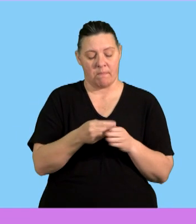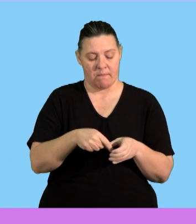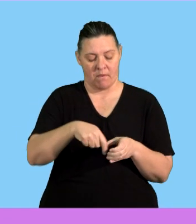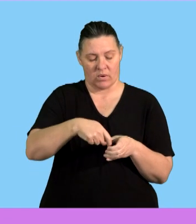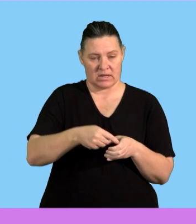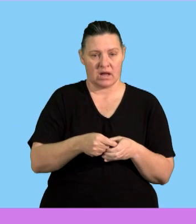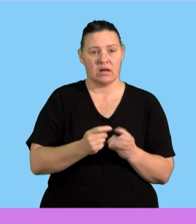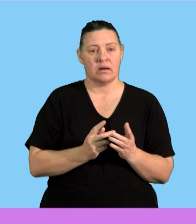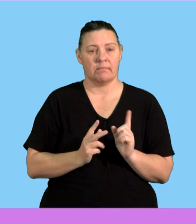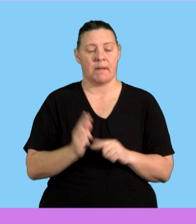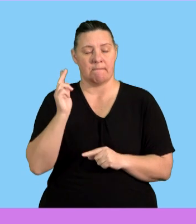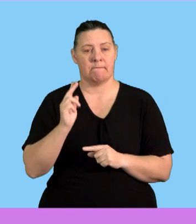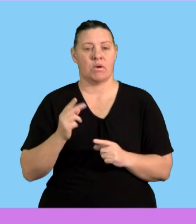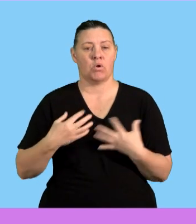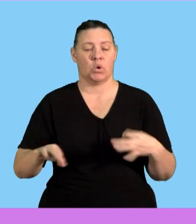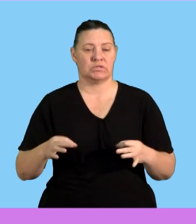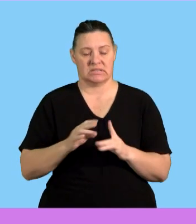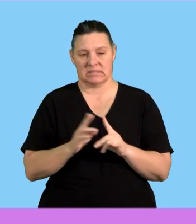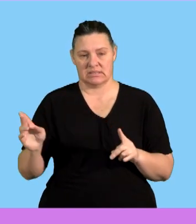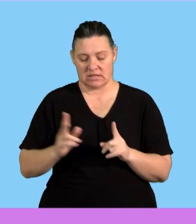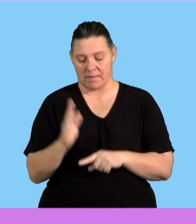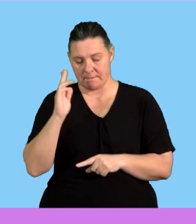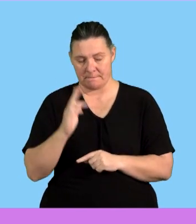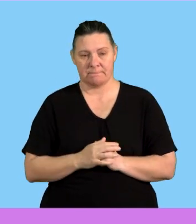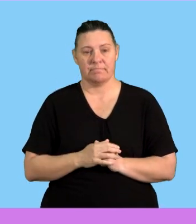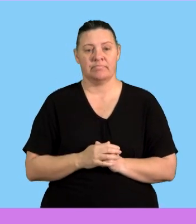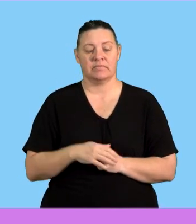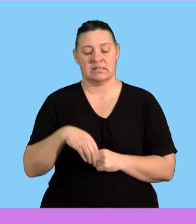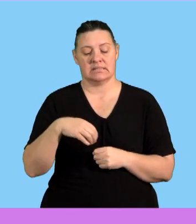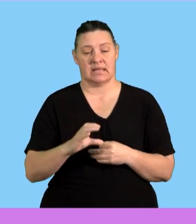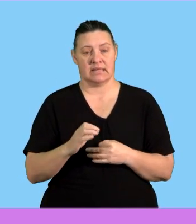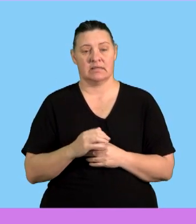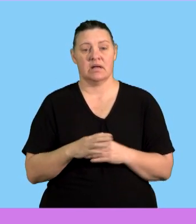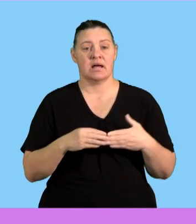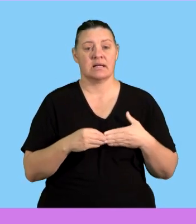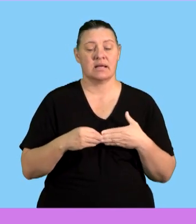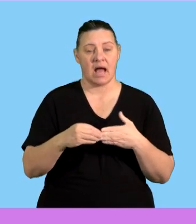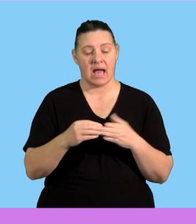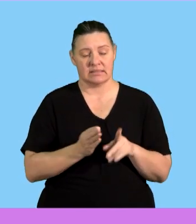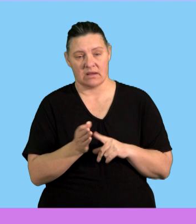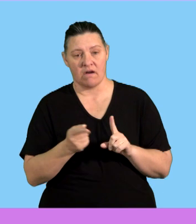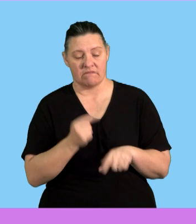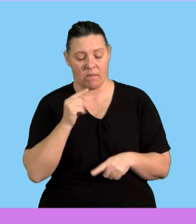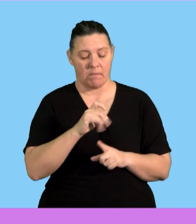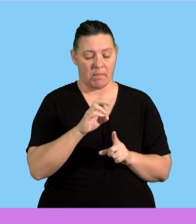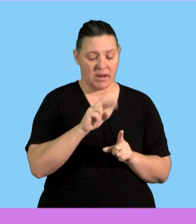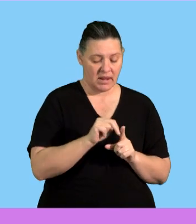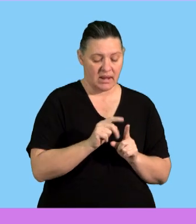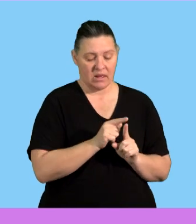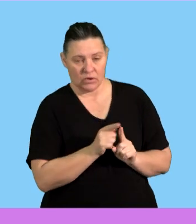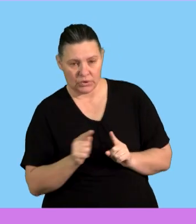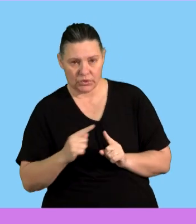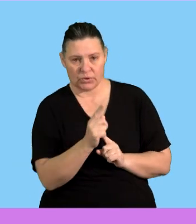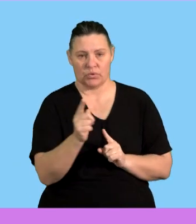bobbin winder and cut off the loose threads. Then, instruction C, guide the thread from the bobbin cotton